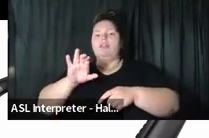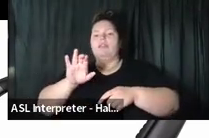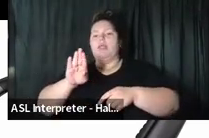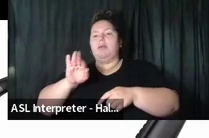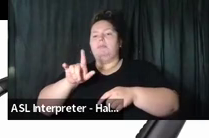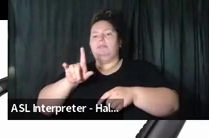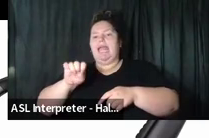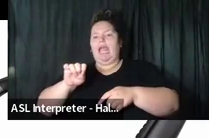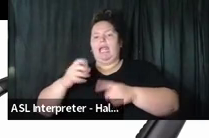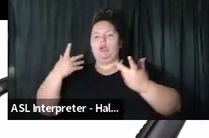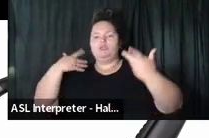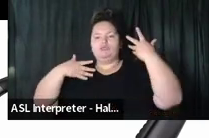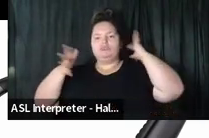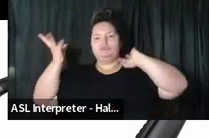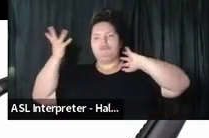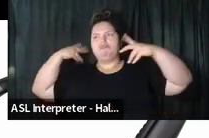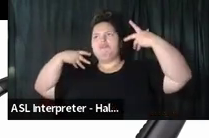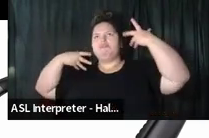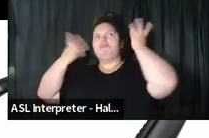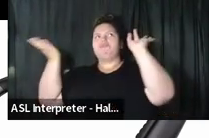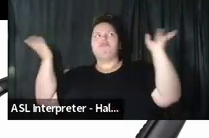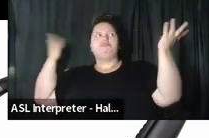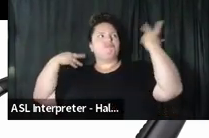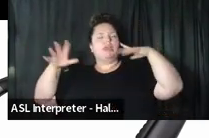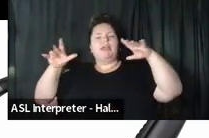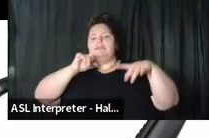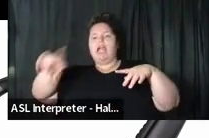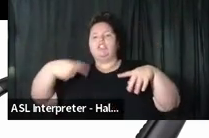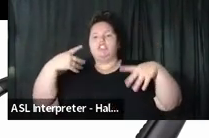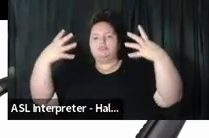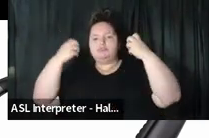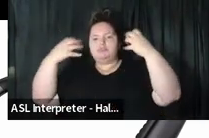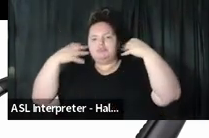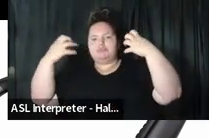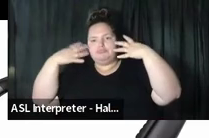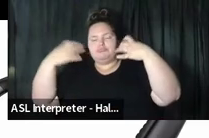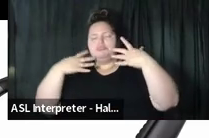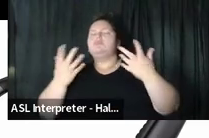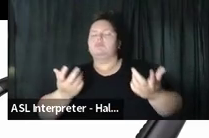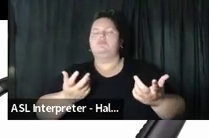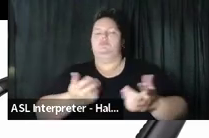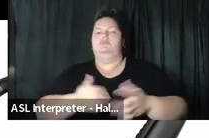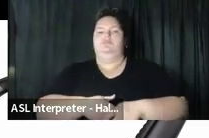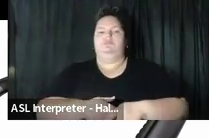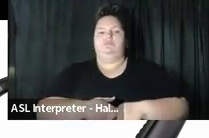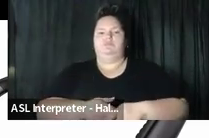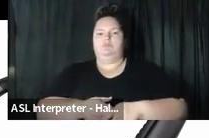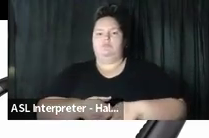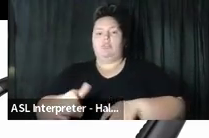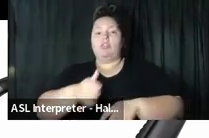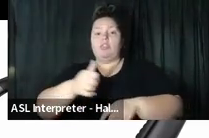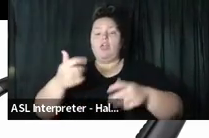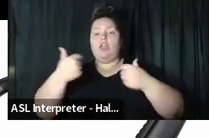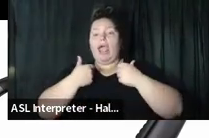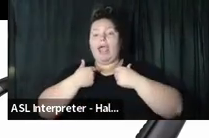up into your face. The other portable fan that we had picture here is it comes on a necklace,